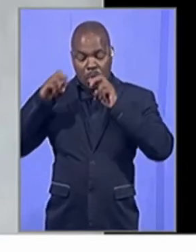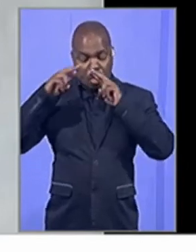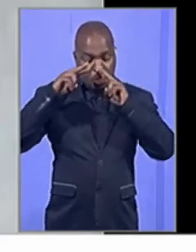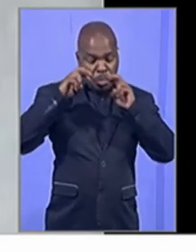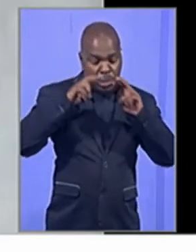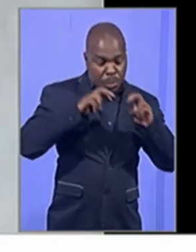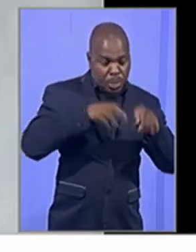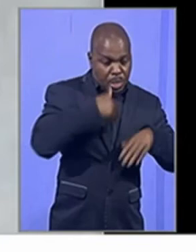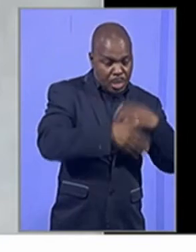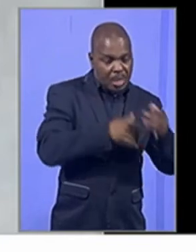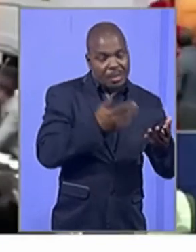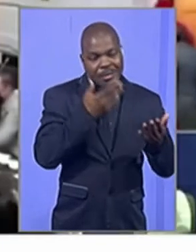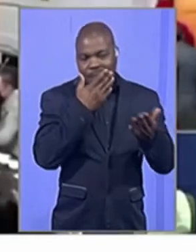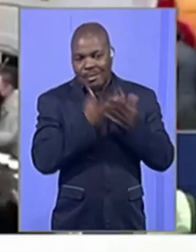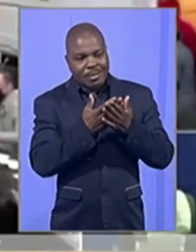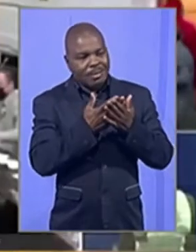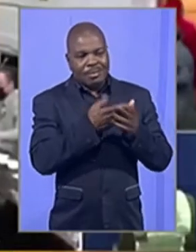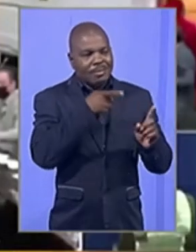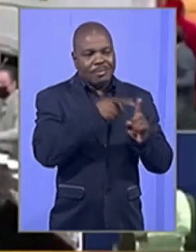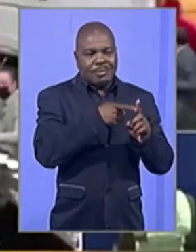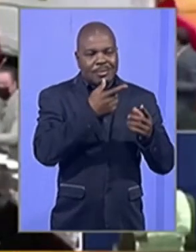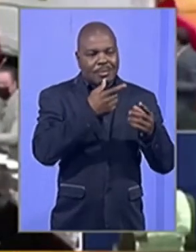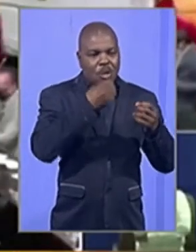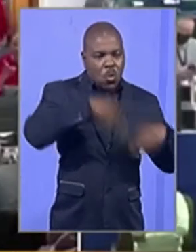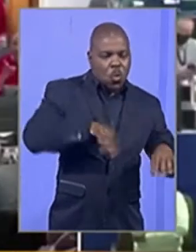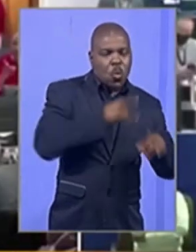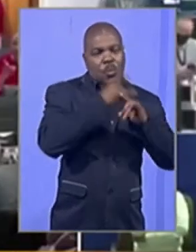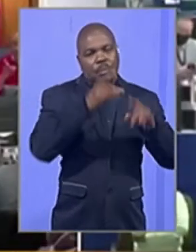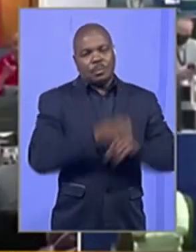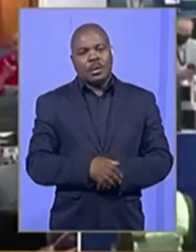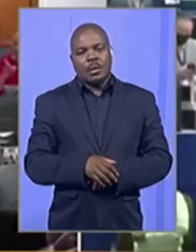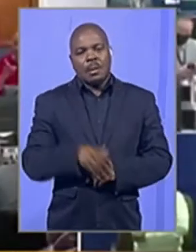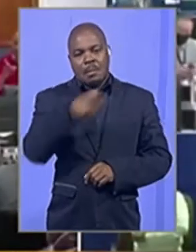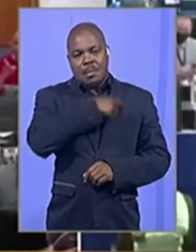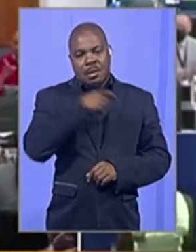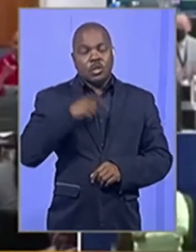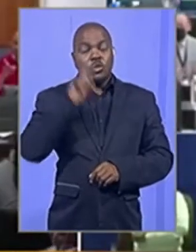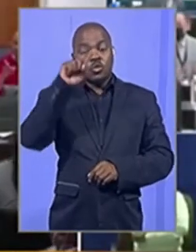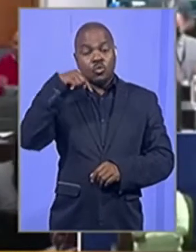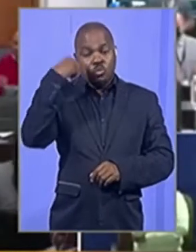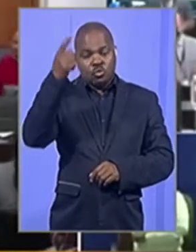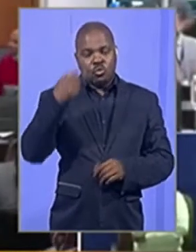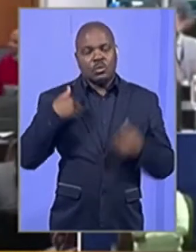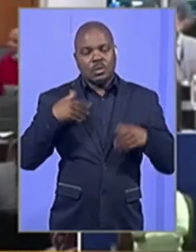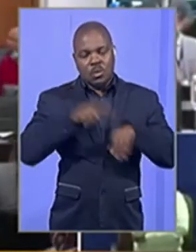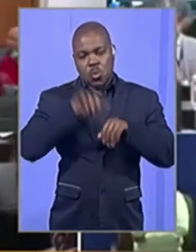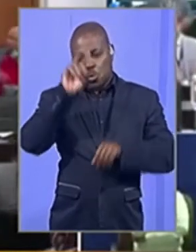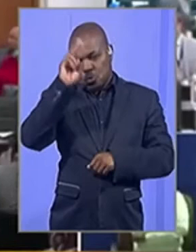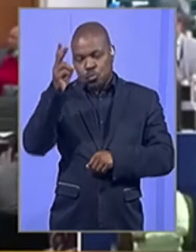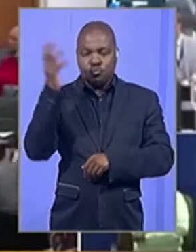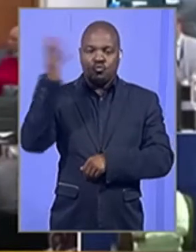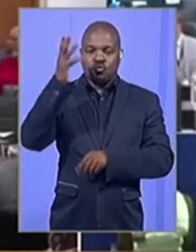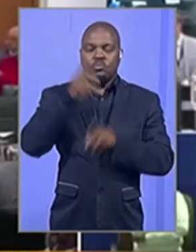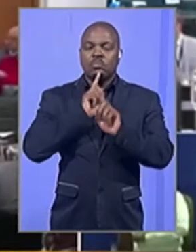it could go either way. Mopresidente, otak alahu araba dipoto hosane ka hori abu beidi parlamente.